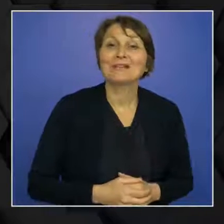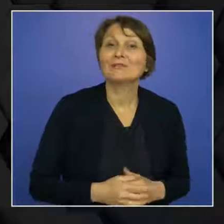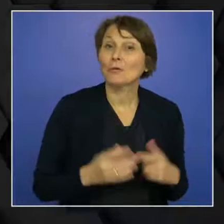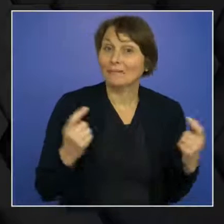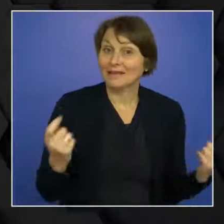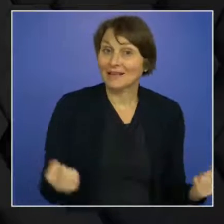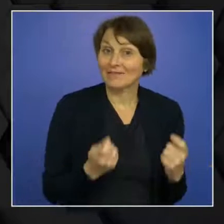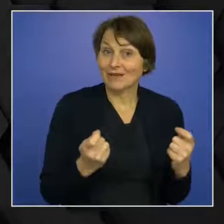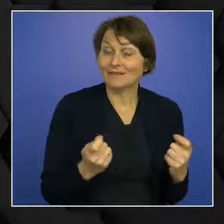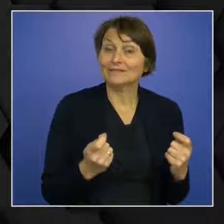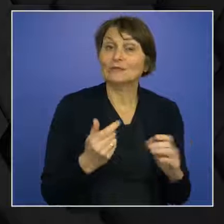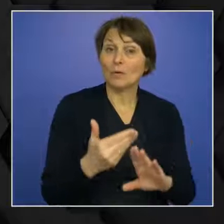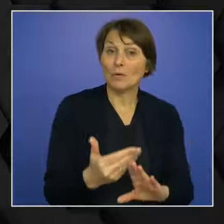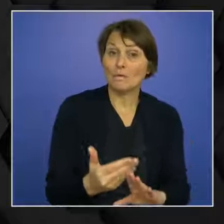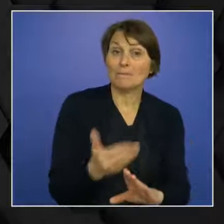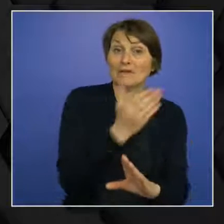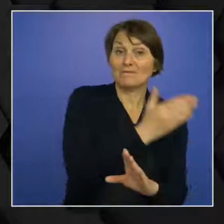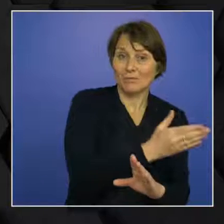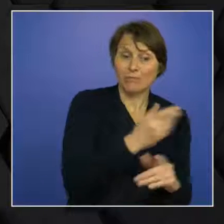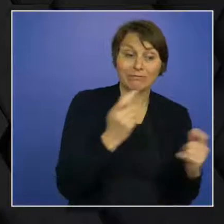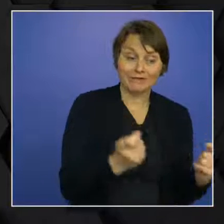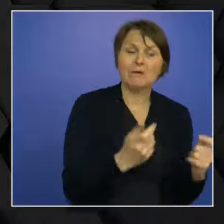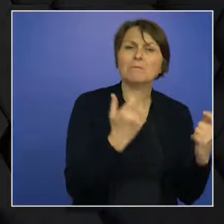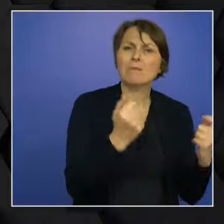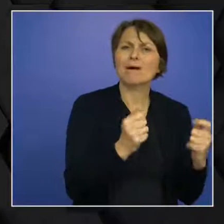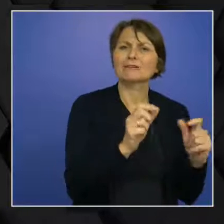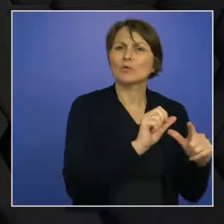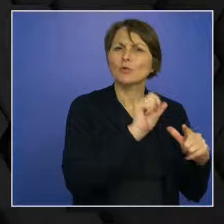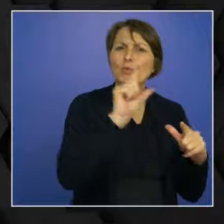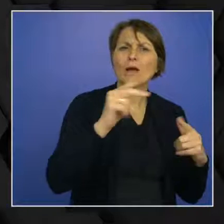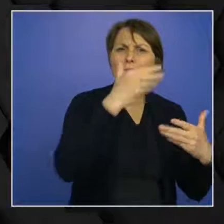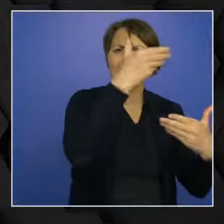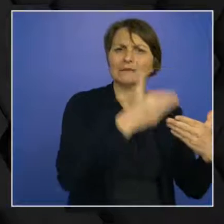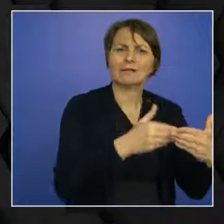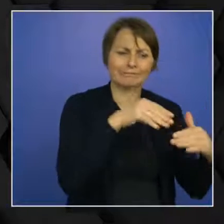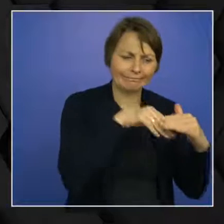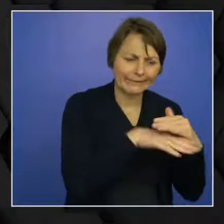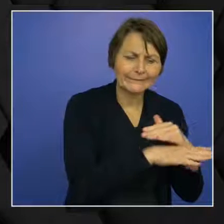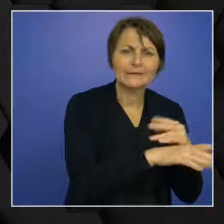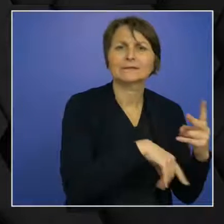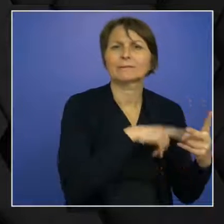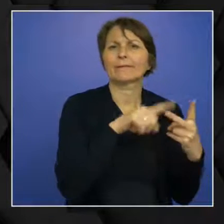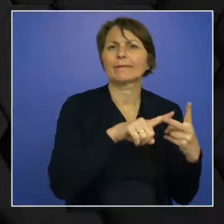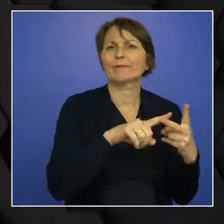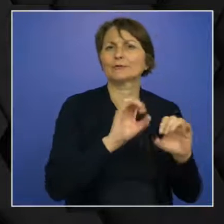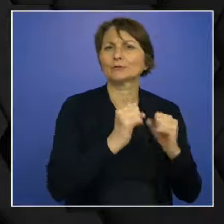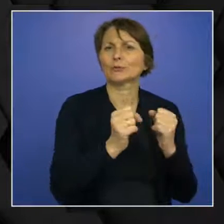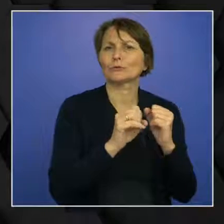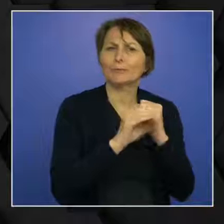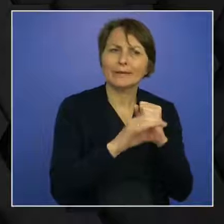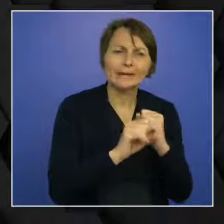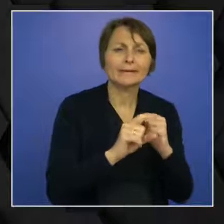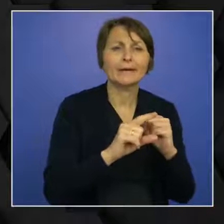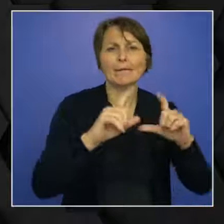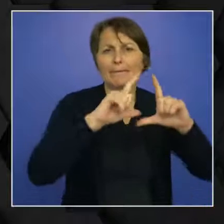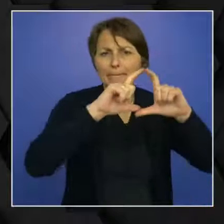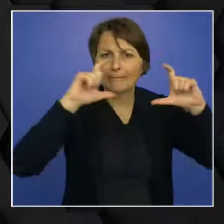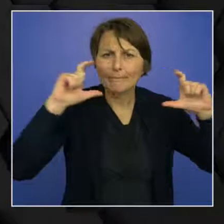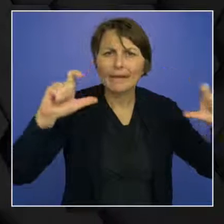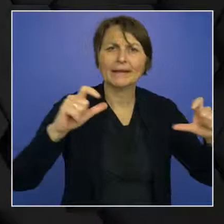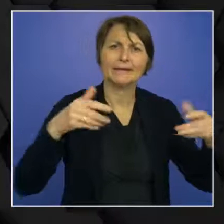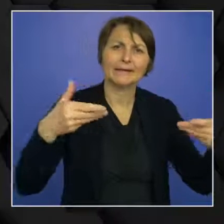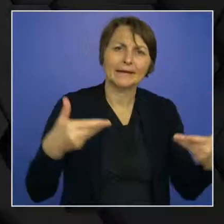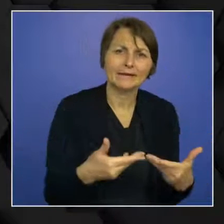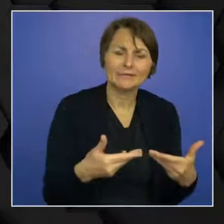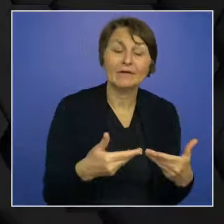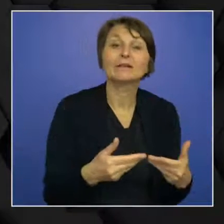the event, we need an accessible website, we need accessible social media to amplify banners, cards, invites, et cetera, et cetera. But what about